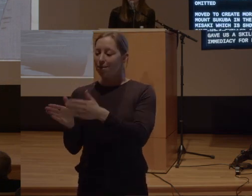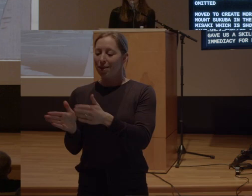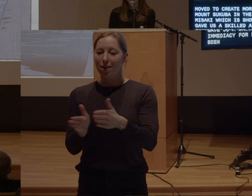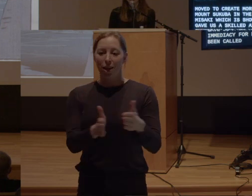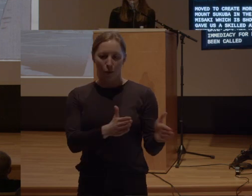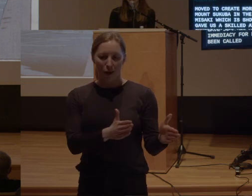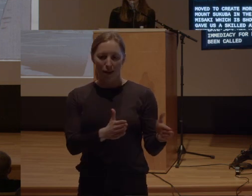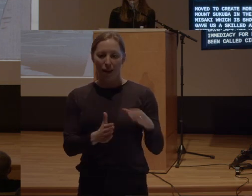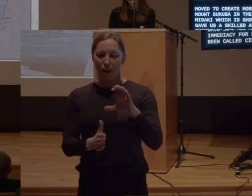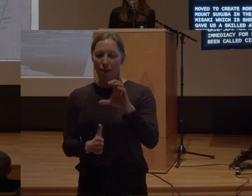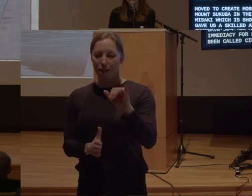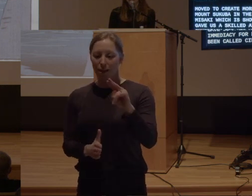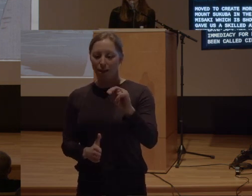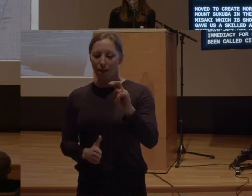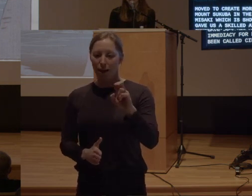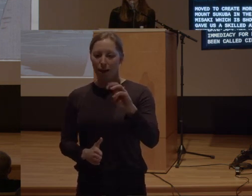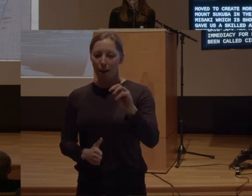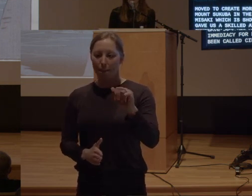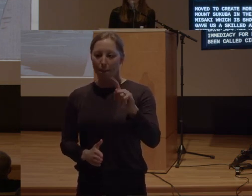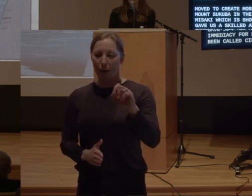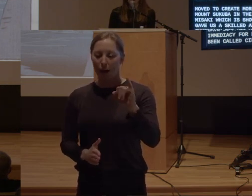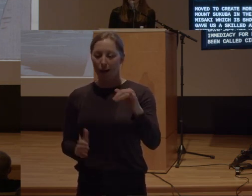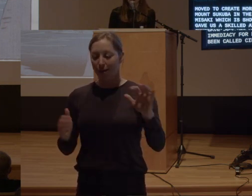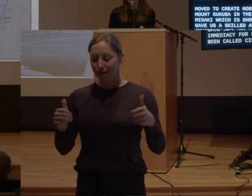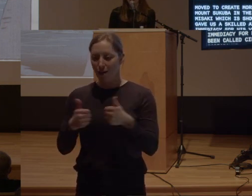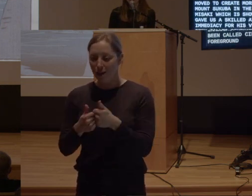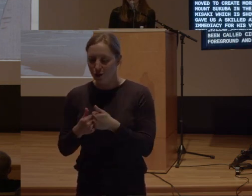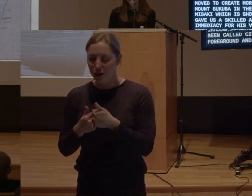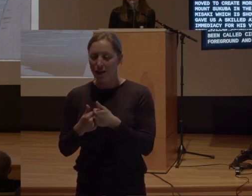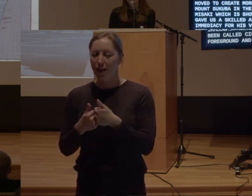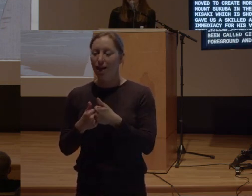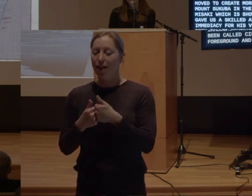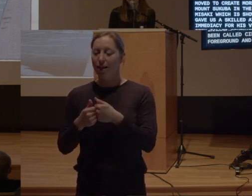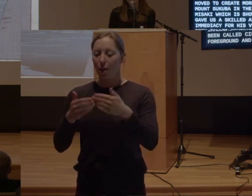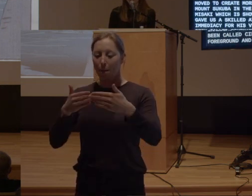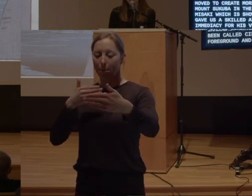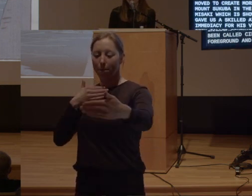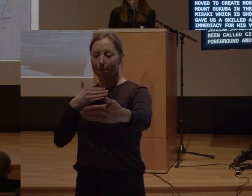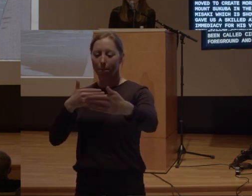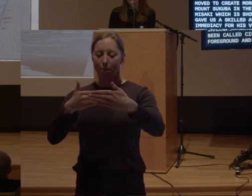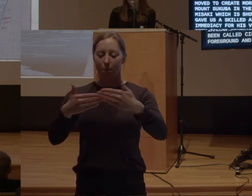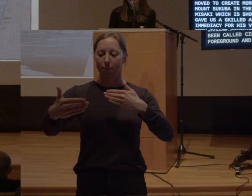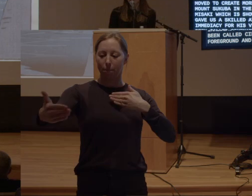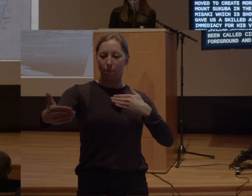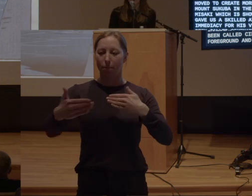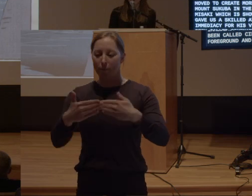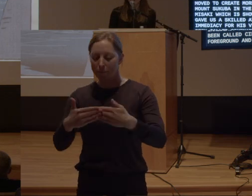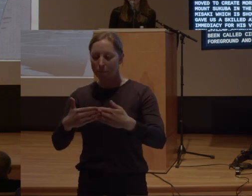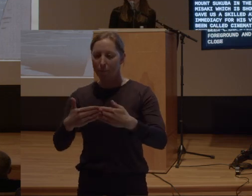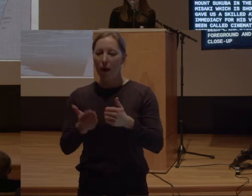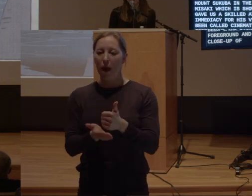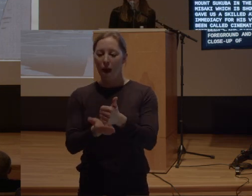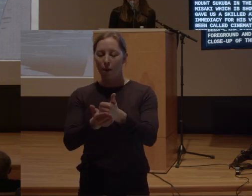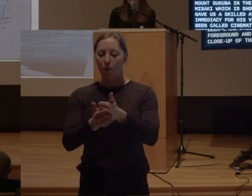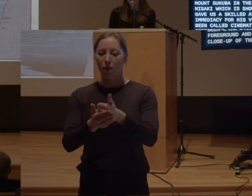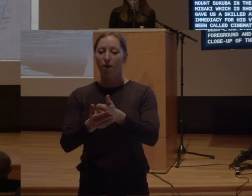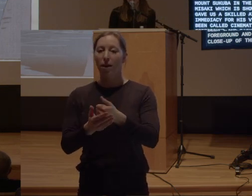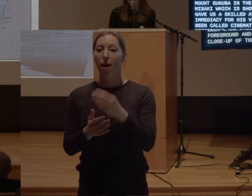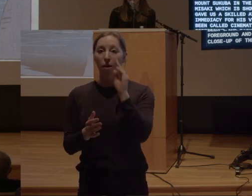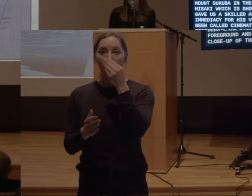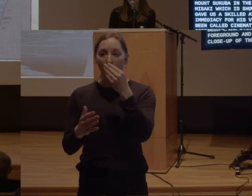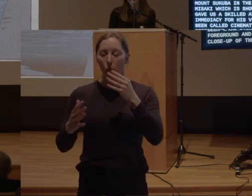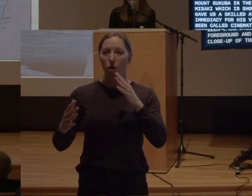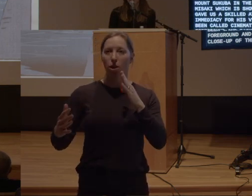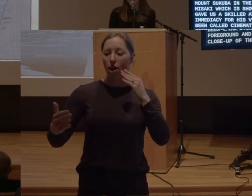called cinematic collisions between foreground and background elements. The dramatic close-up of the irises, matched